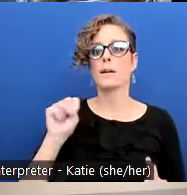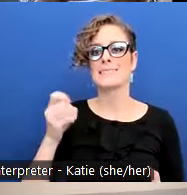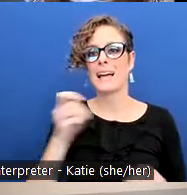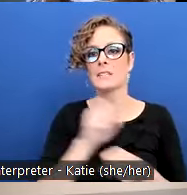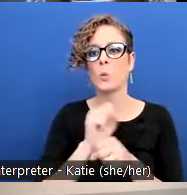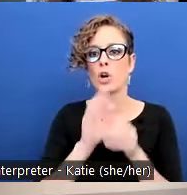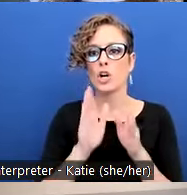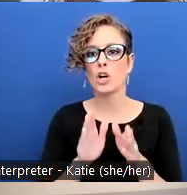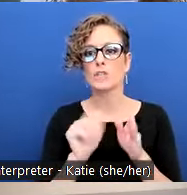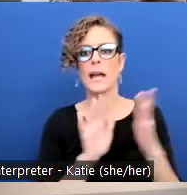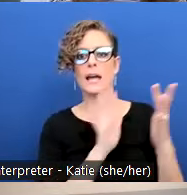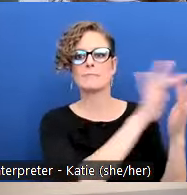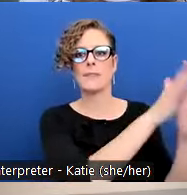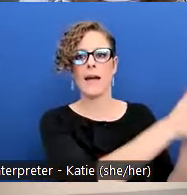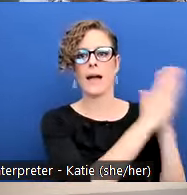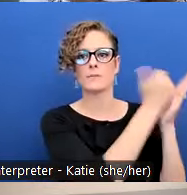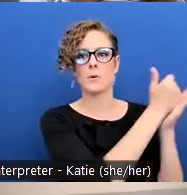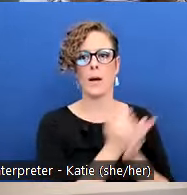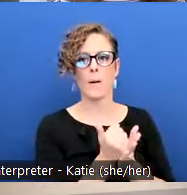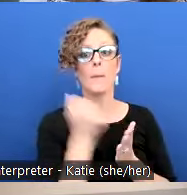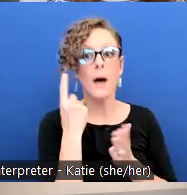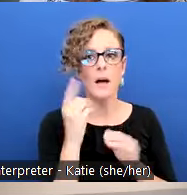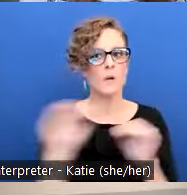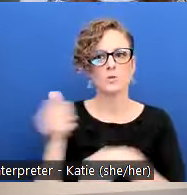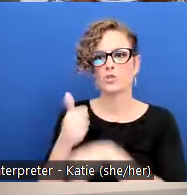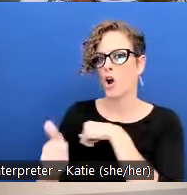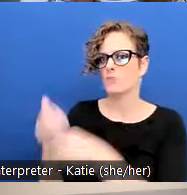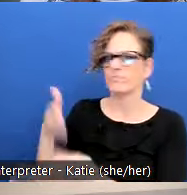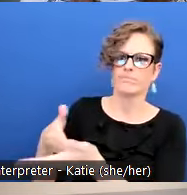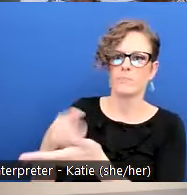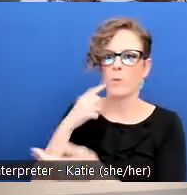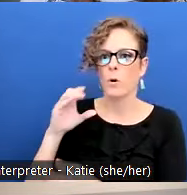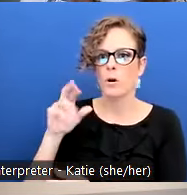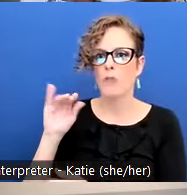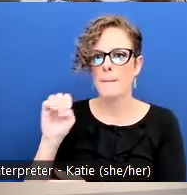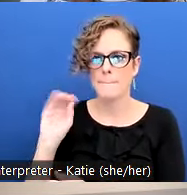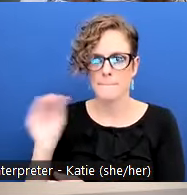help without being charged with a crime. And I am just